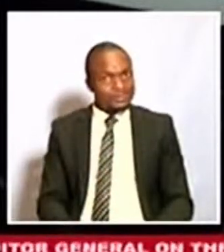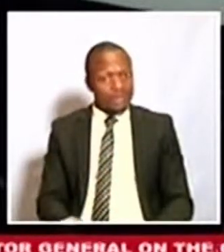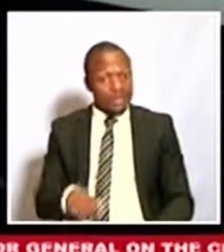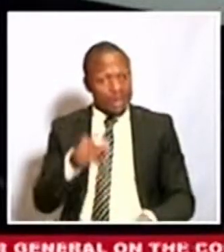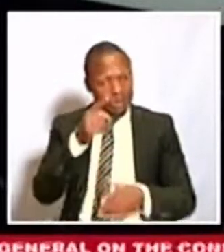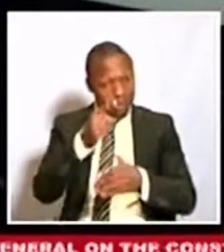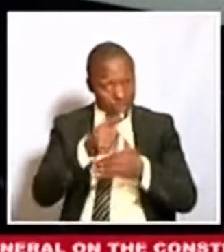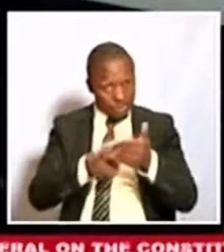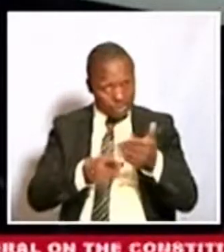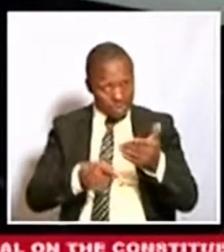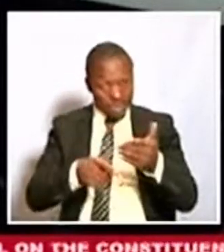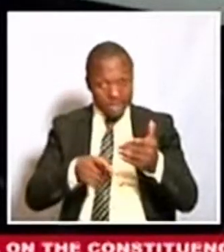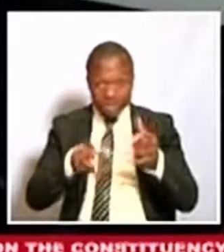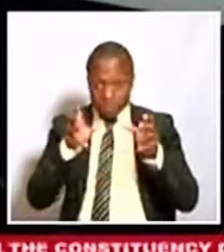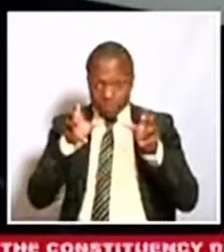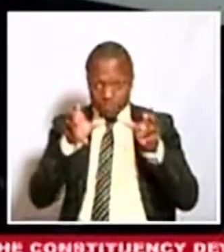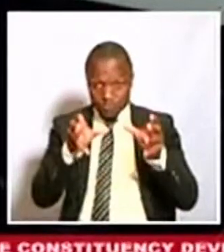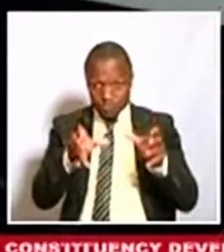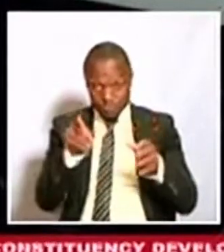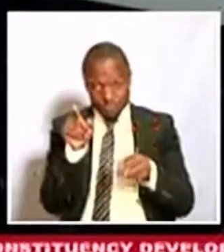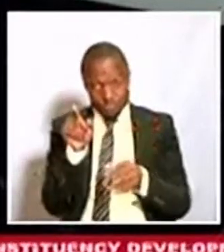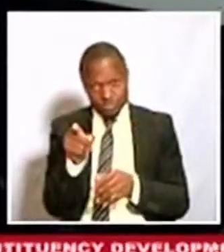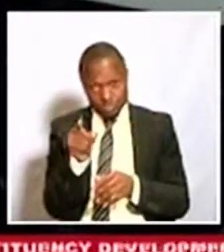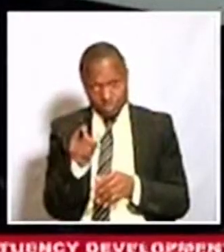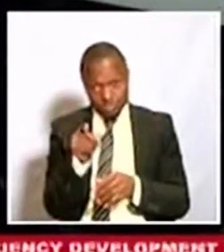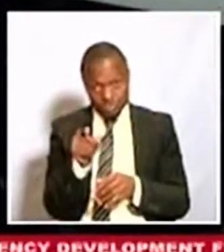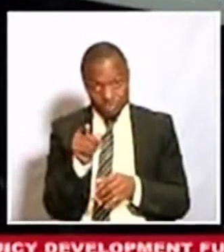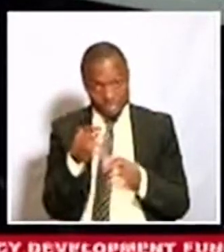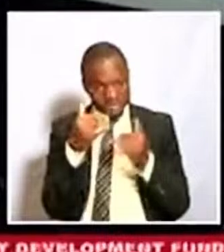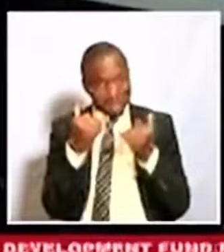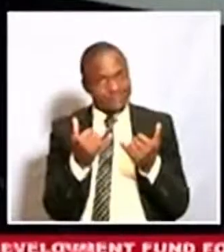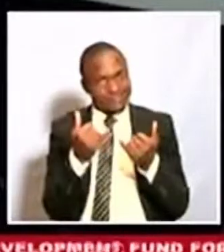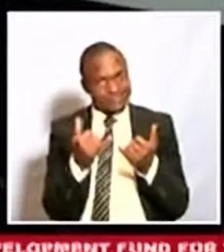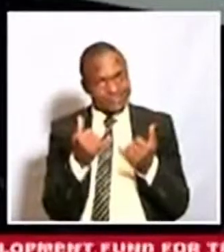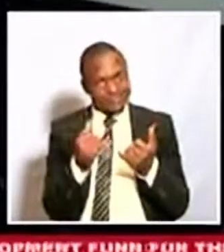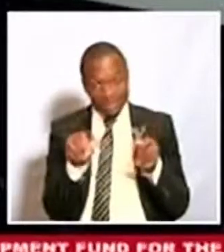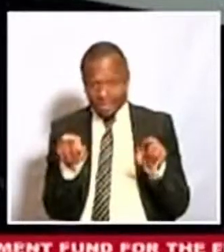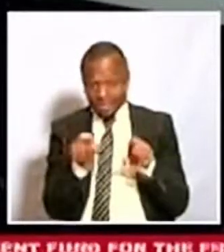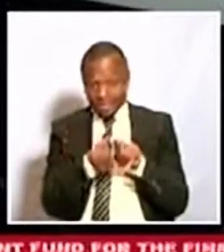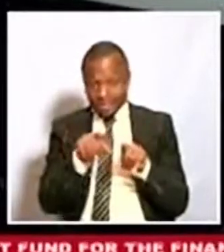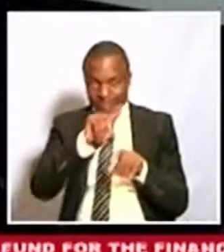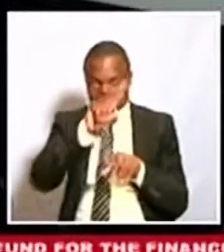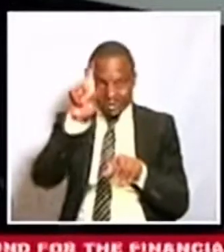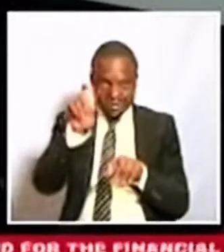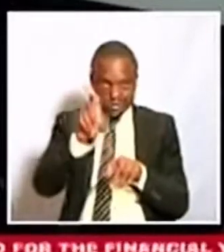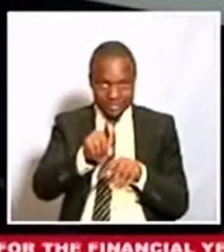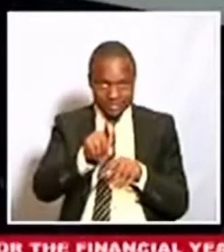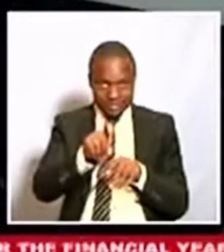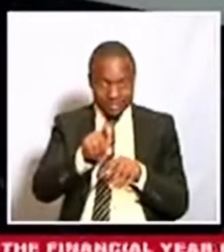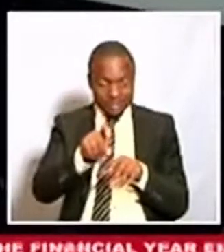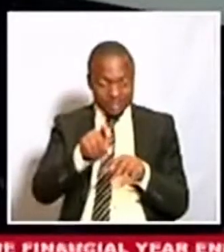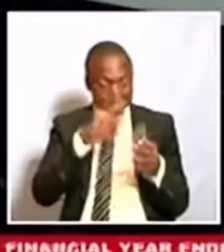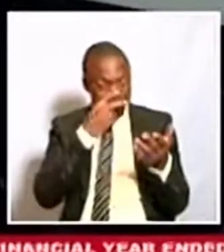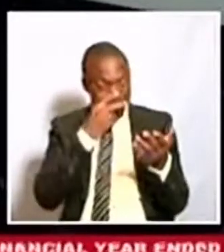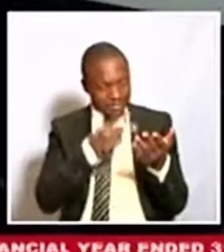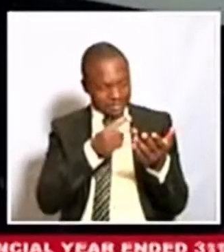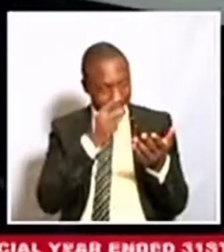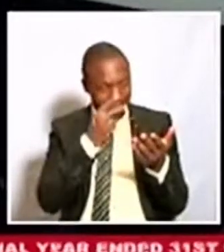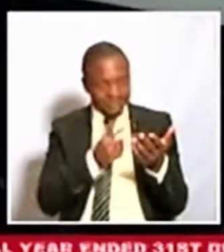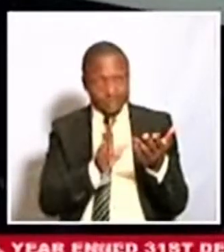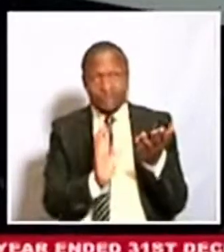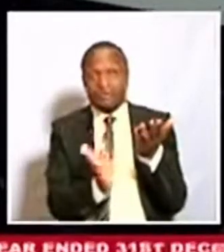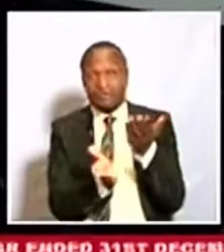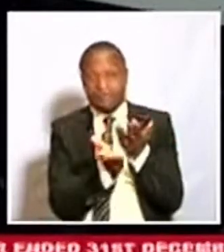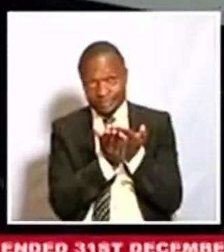What is it that motivated you? Now, on the same question, when I looked at the